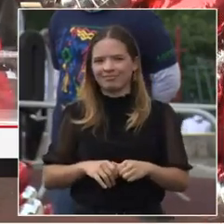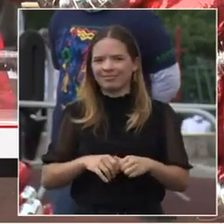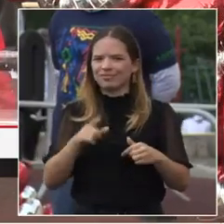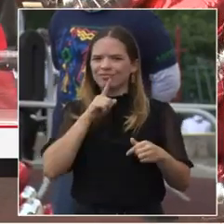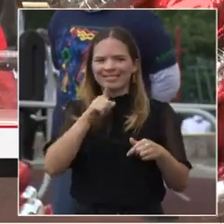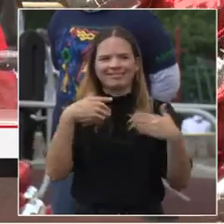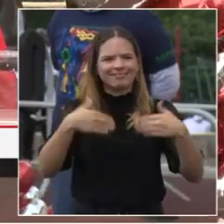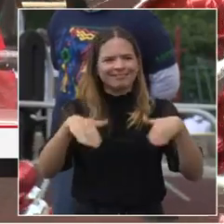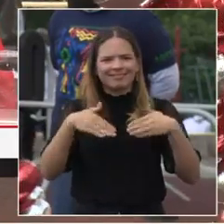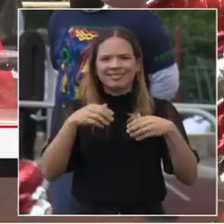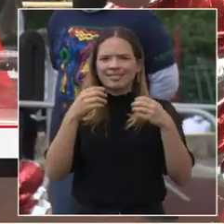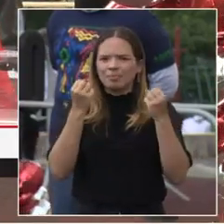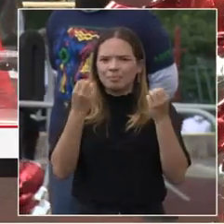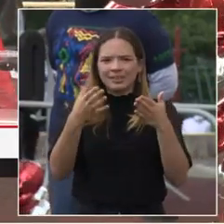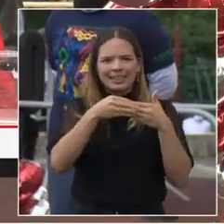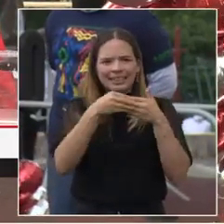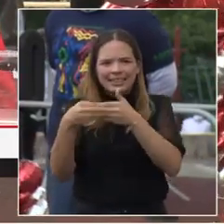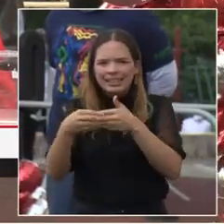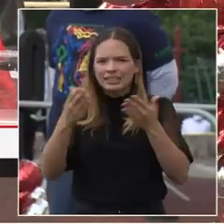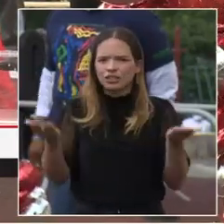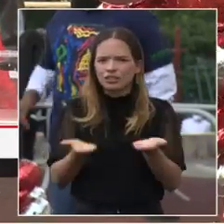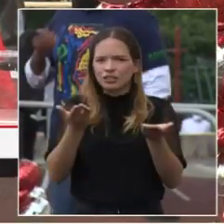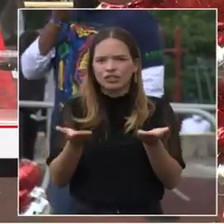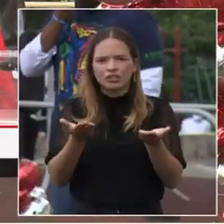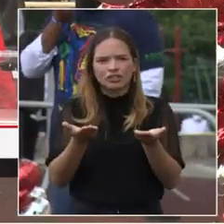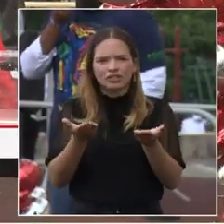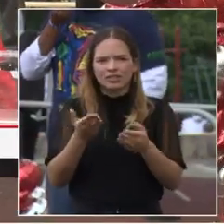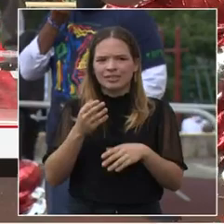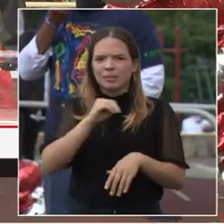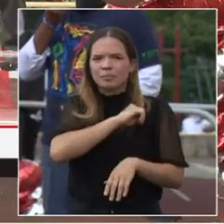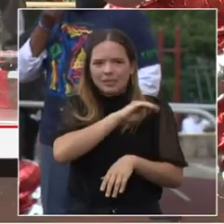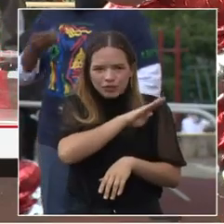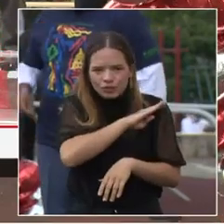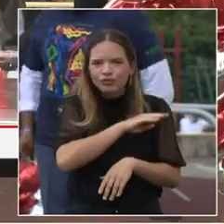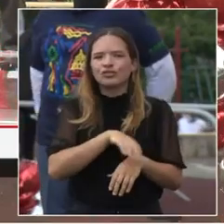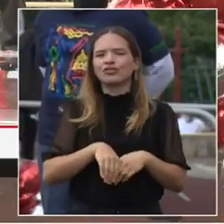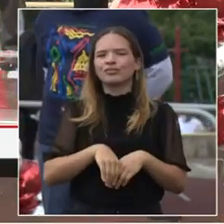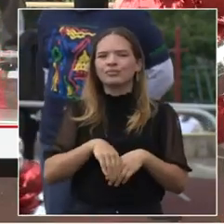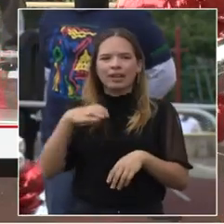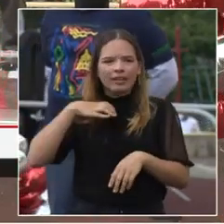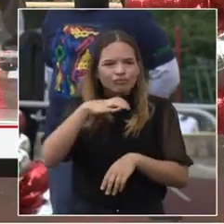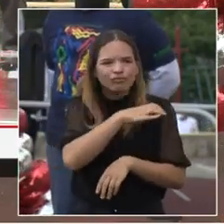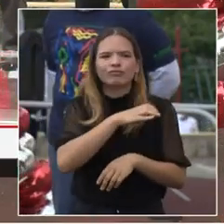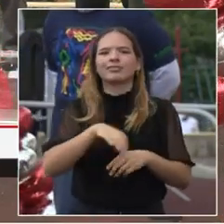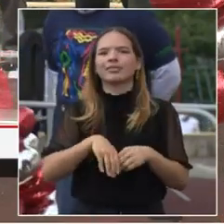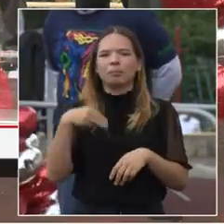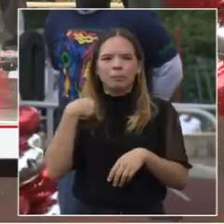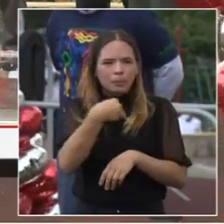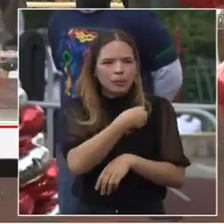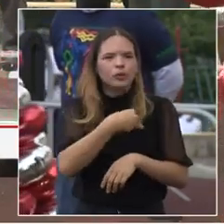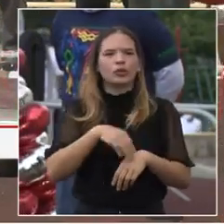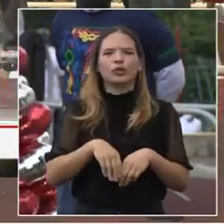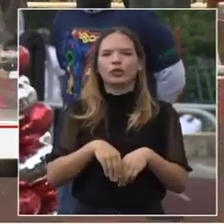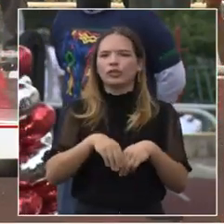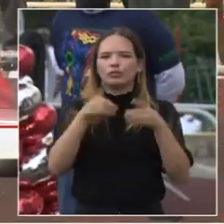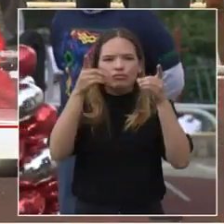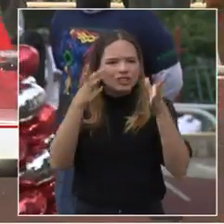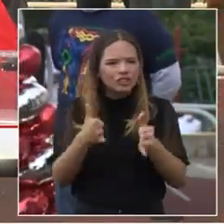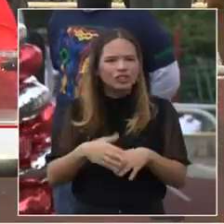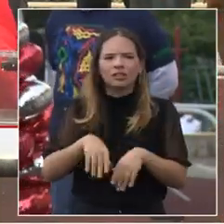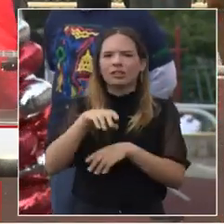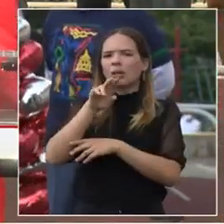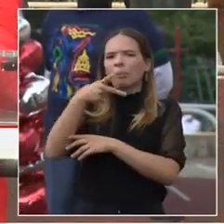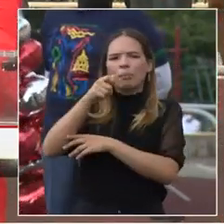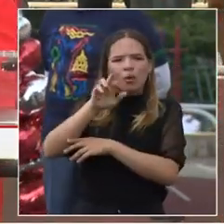Mayor Bowser, our Ward 4 Council member, Janice Lewis-George, the Director of Parks and